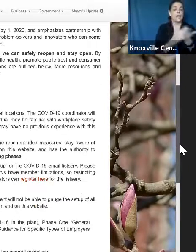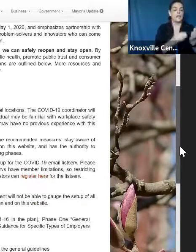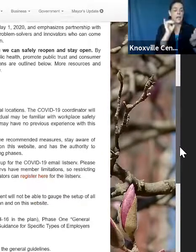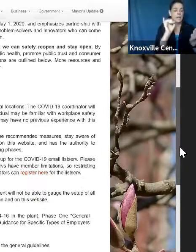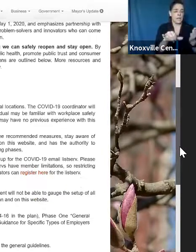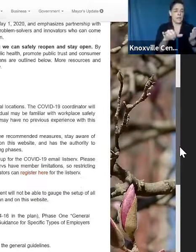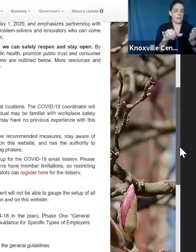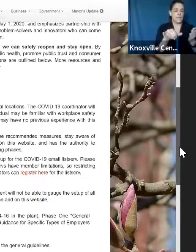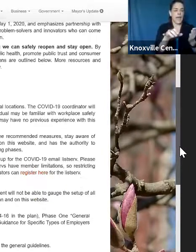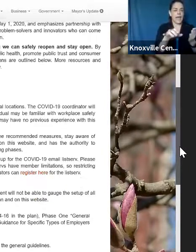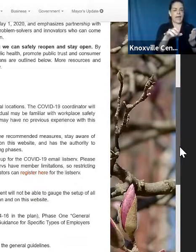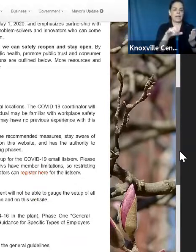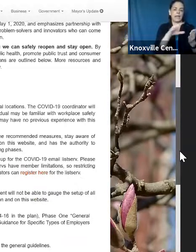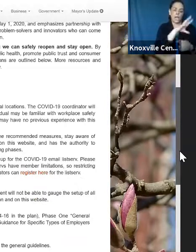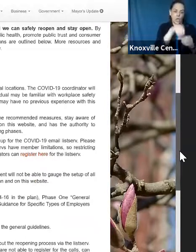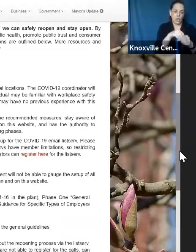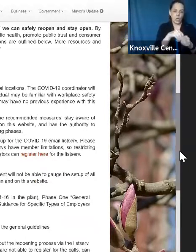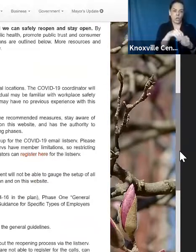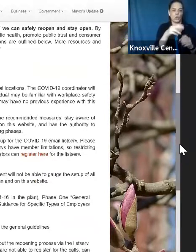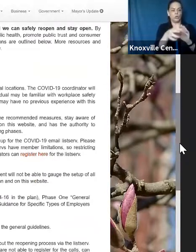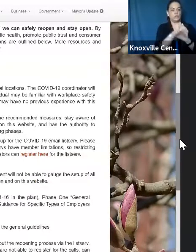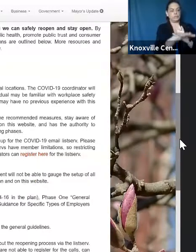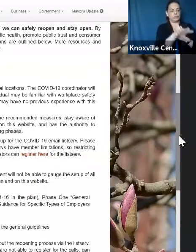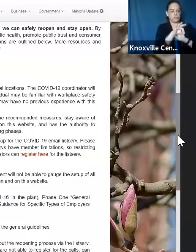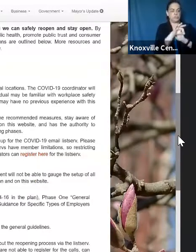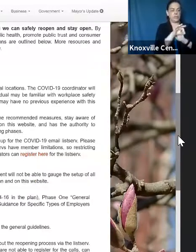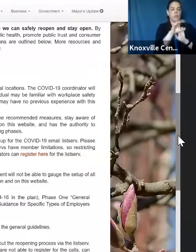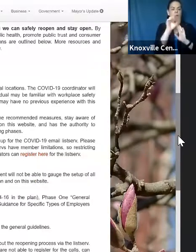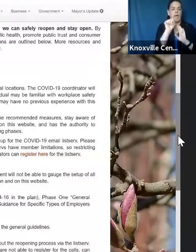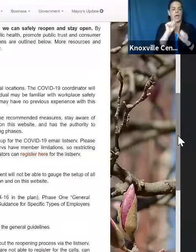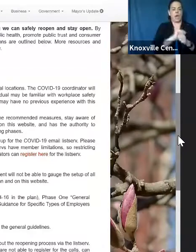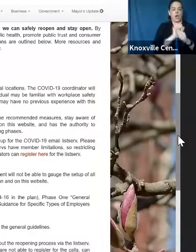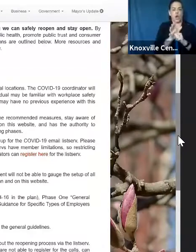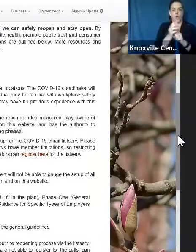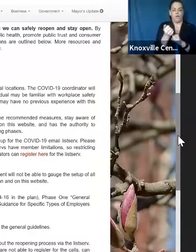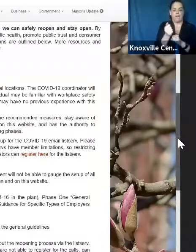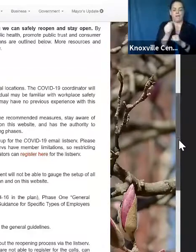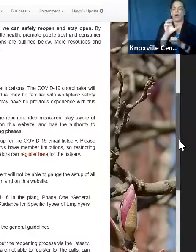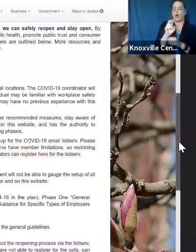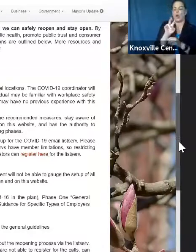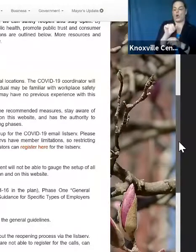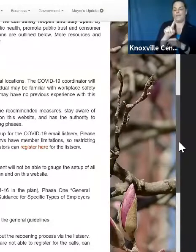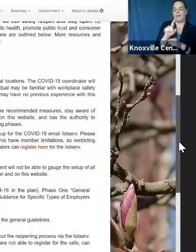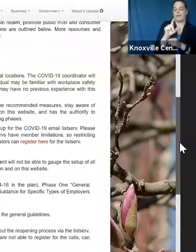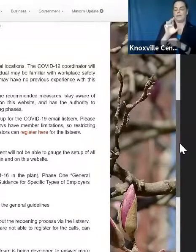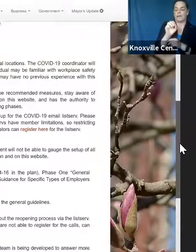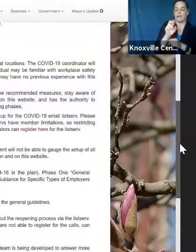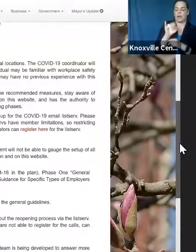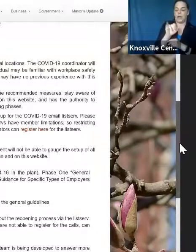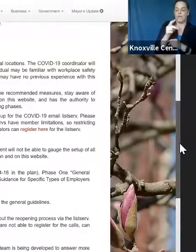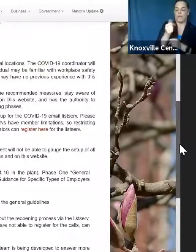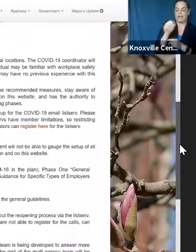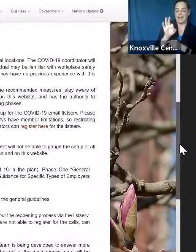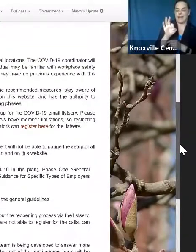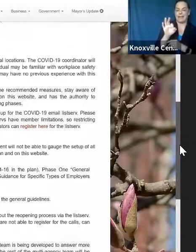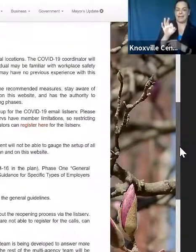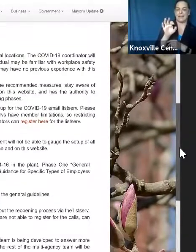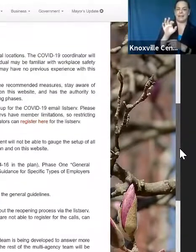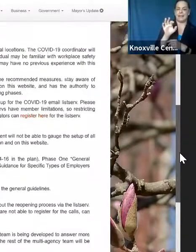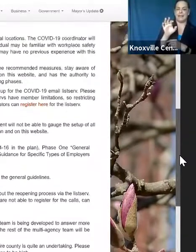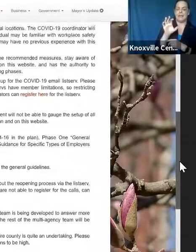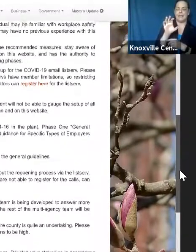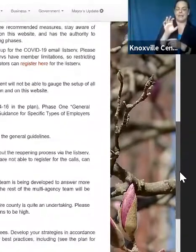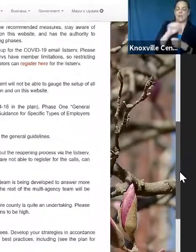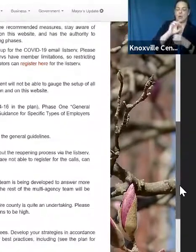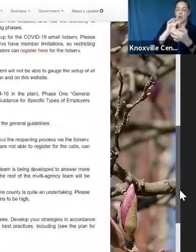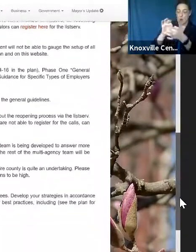designating a COVID-19 coordinator, signing up for a listserv, and available signage that employers can display